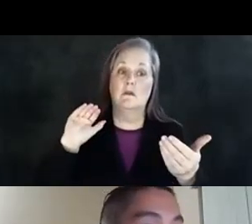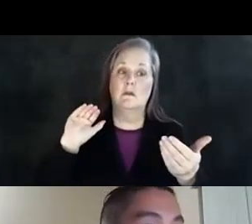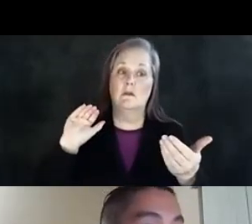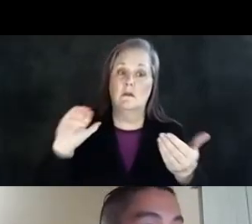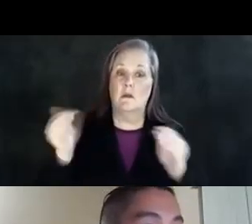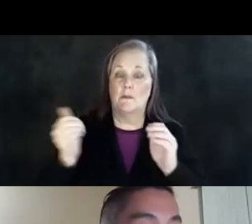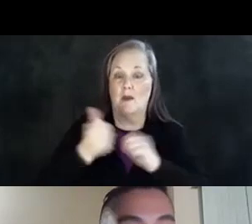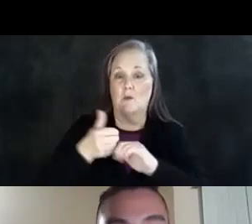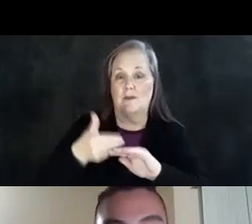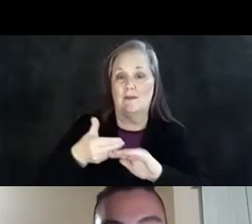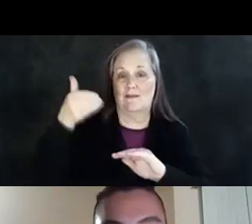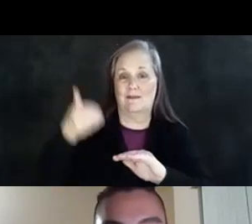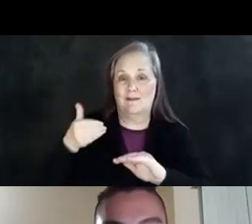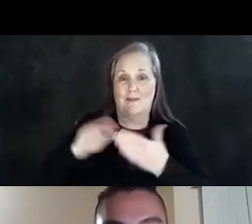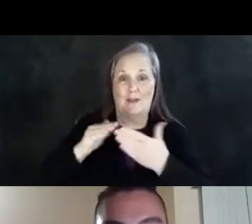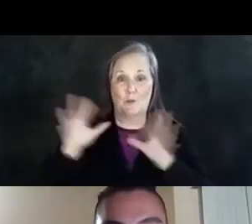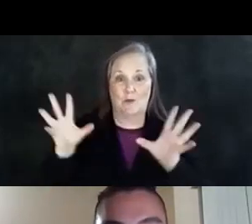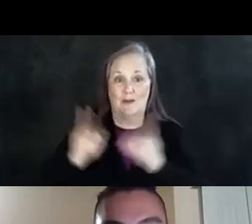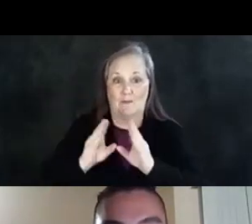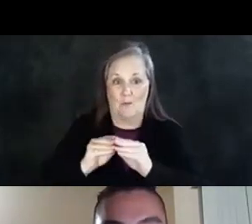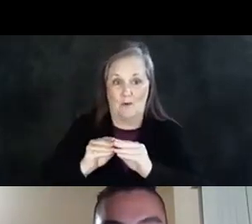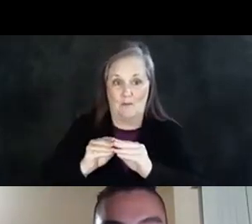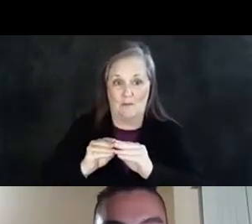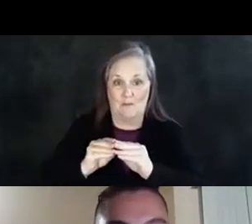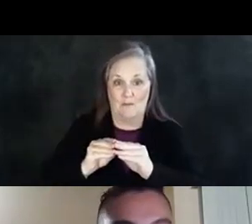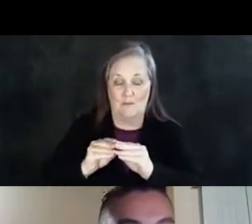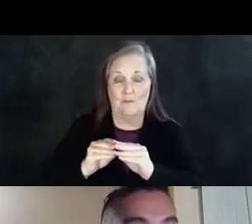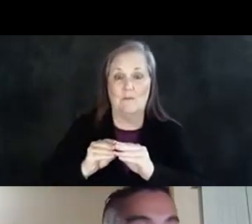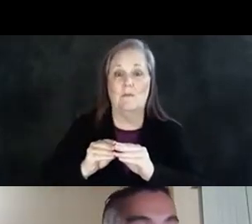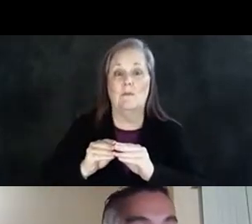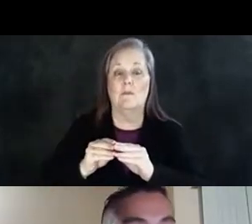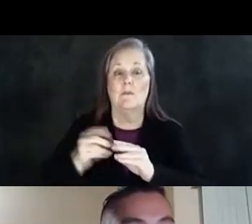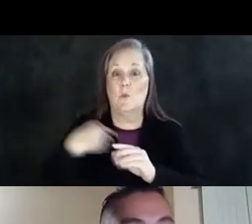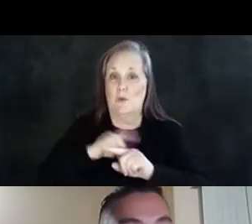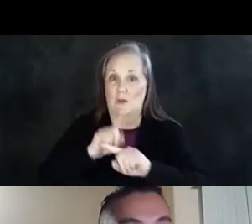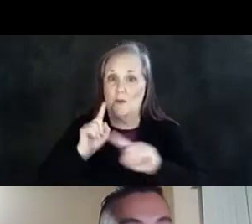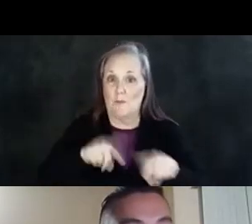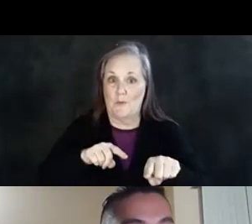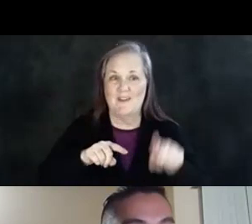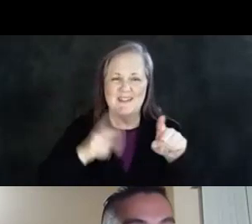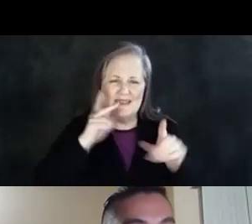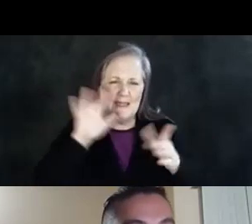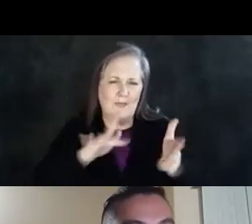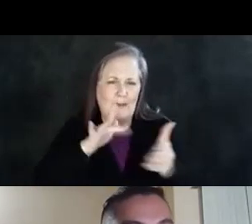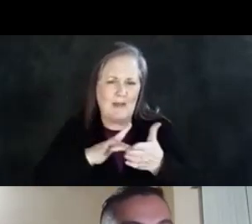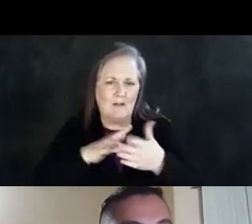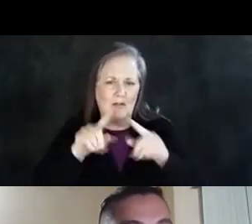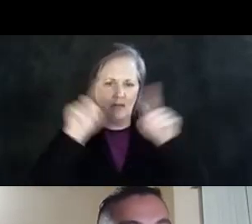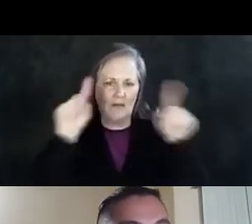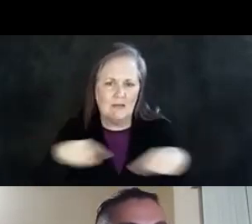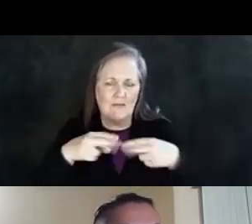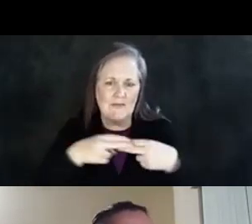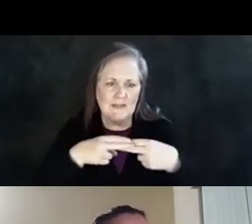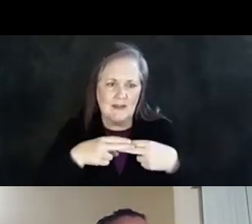the previous community forum that we had. As you can see from this, in the middle of the slide, you can see